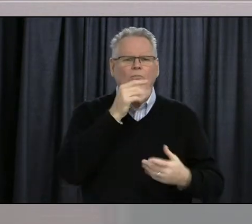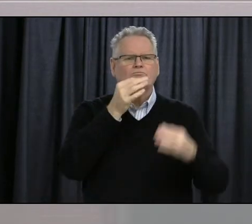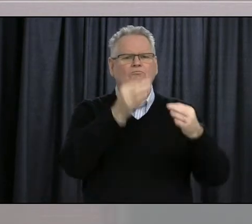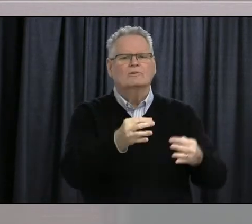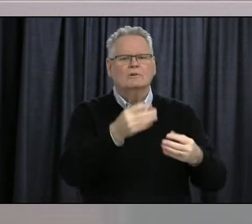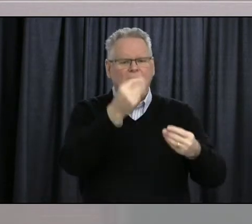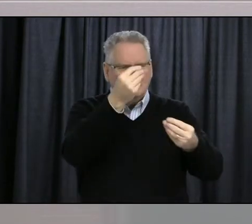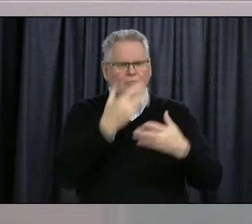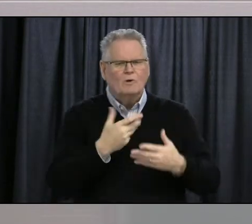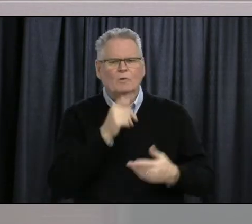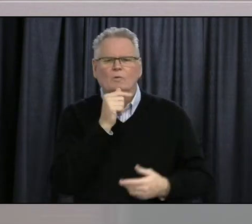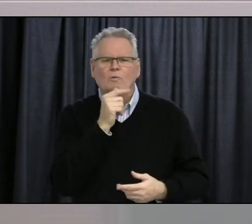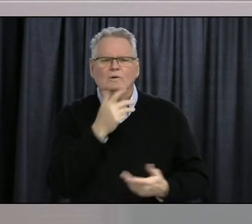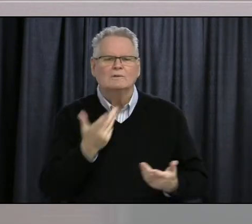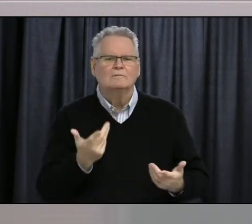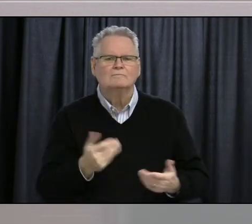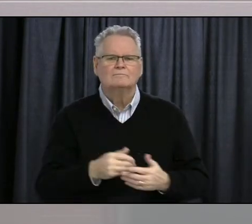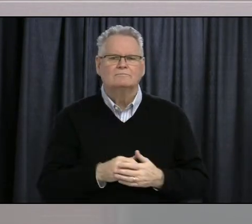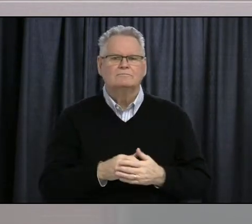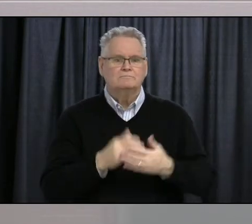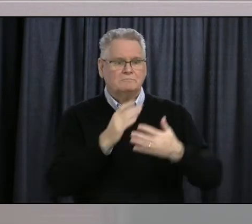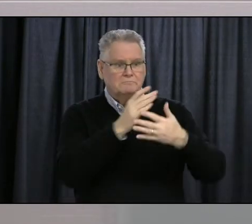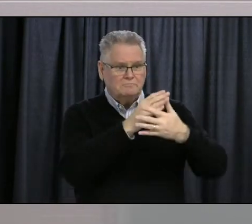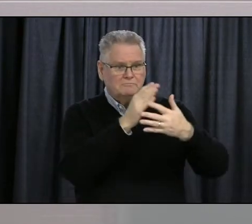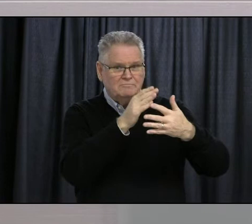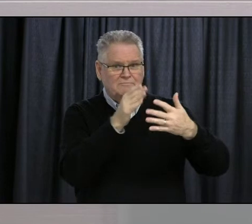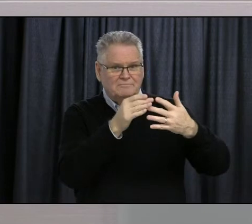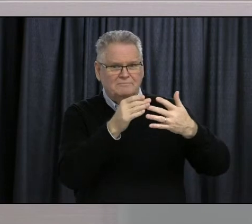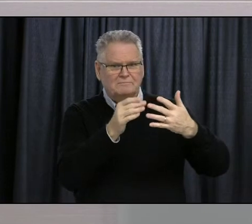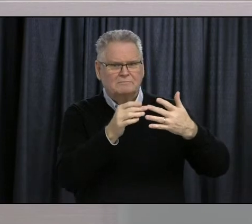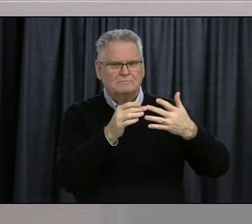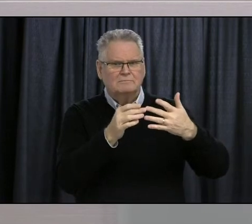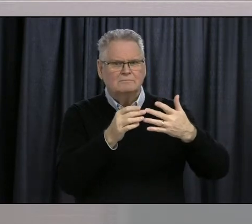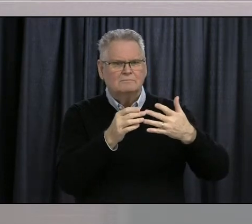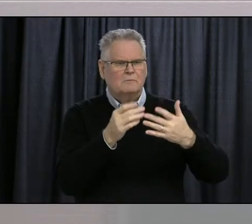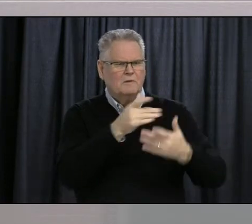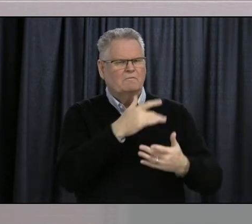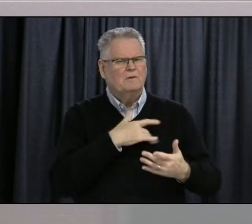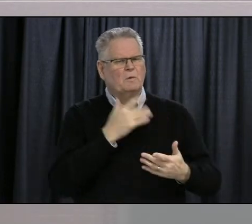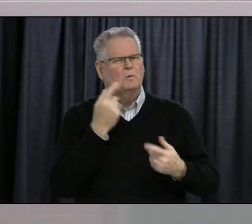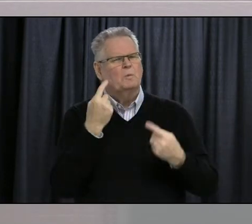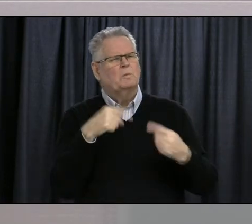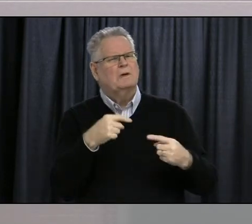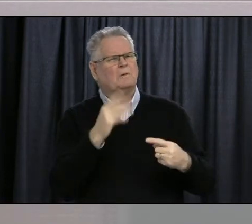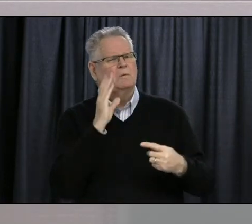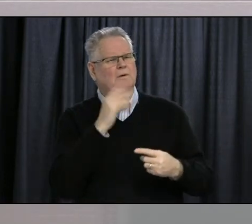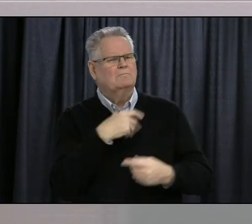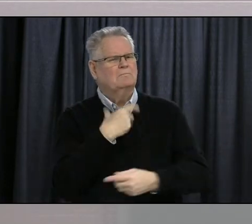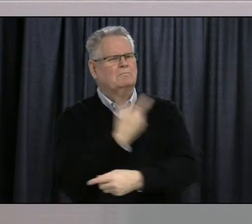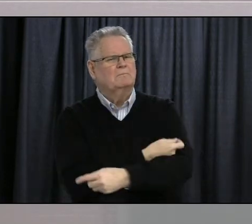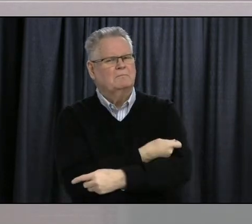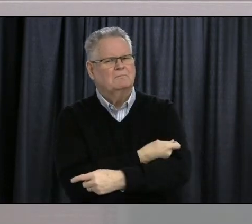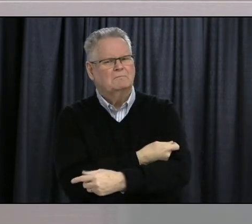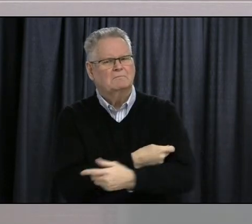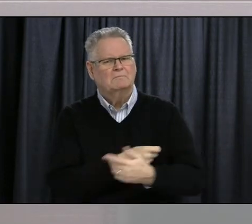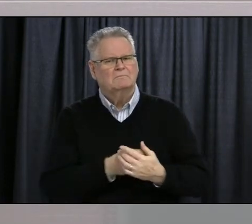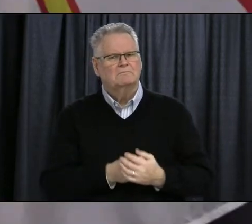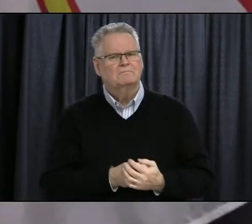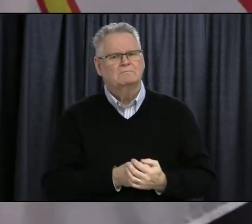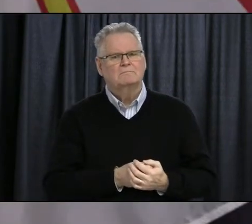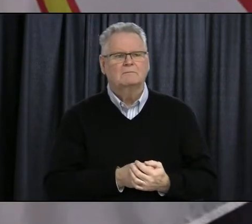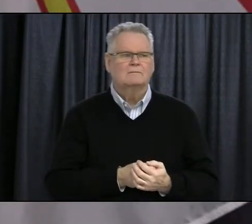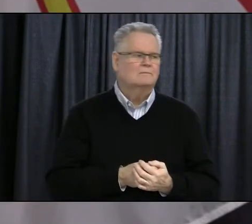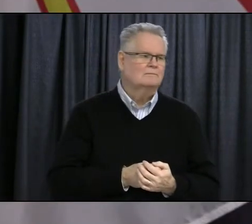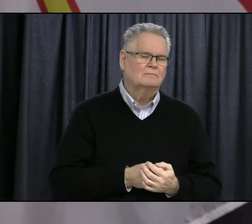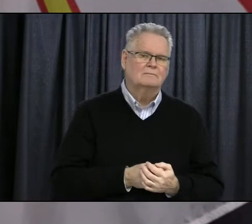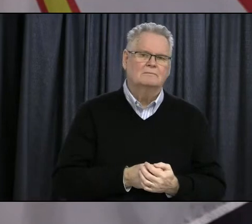and 3 broad stroke idea of who's getting vaccinated first and how they'll be told?